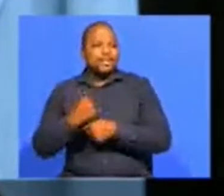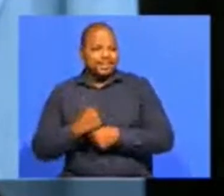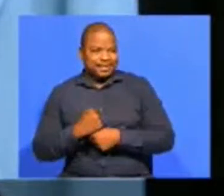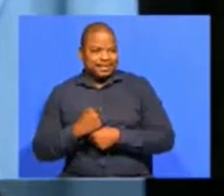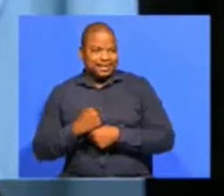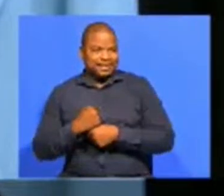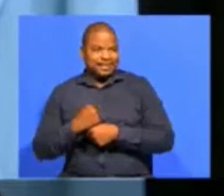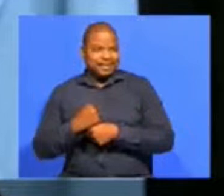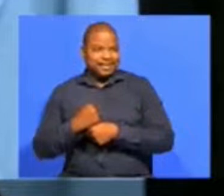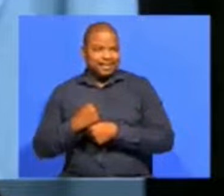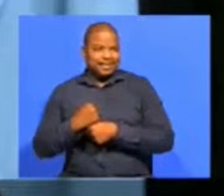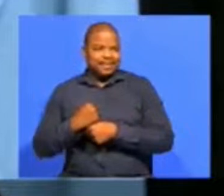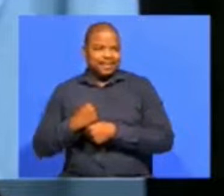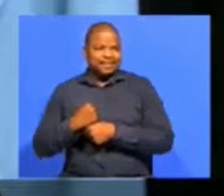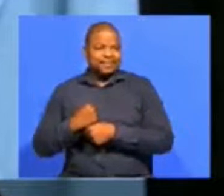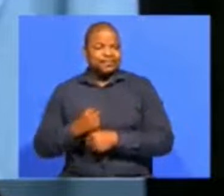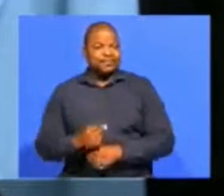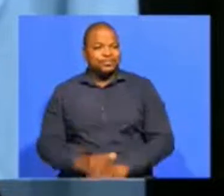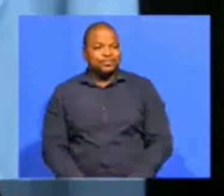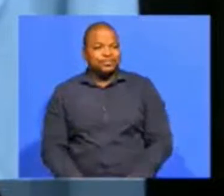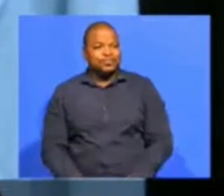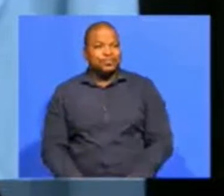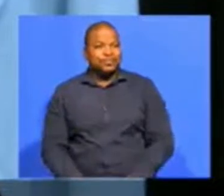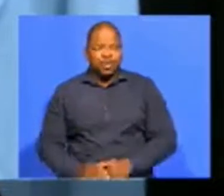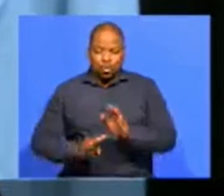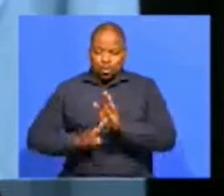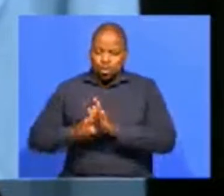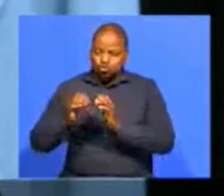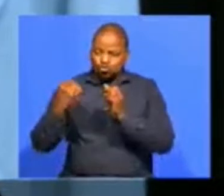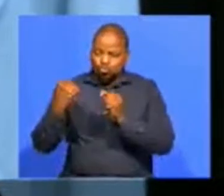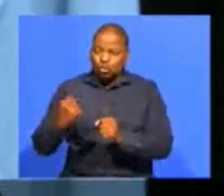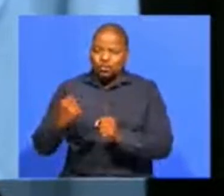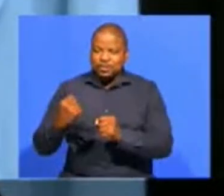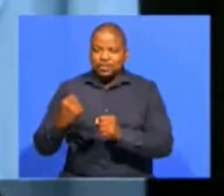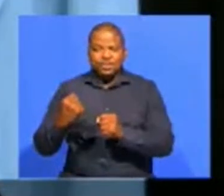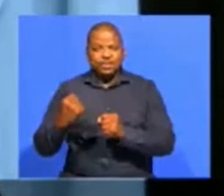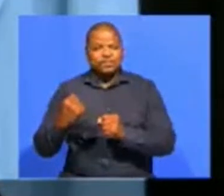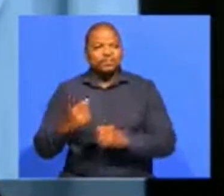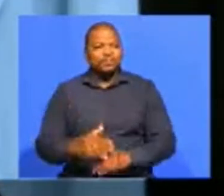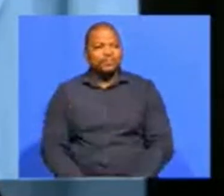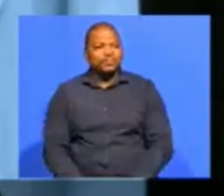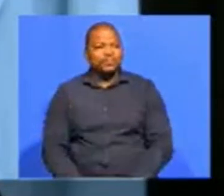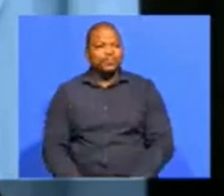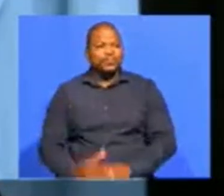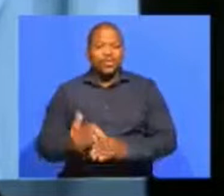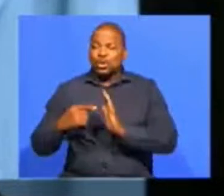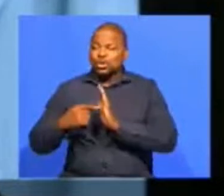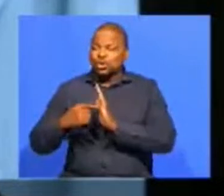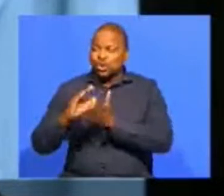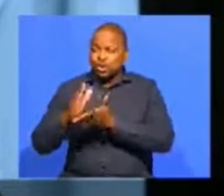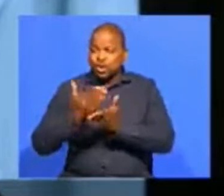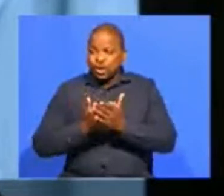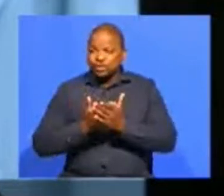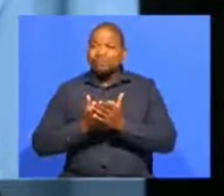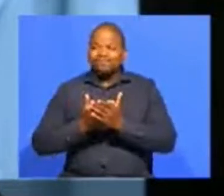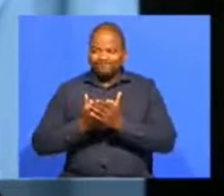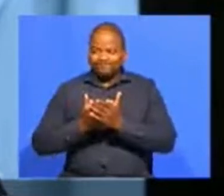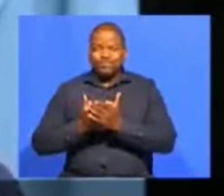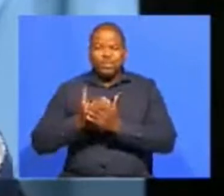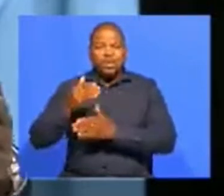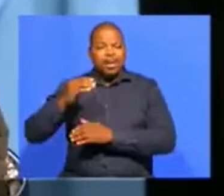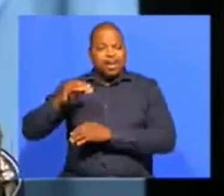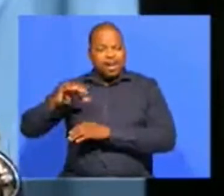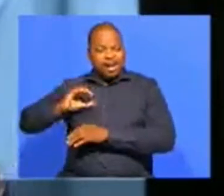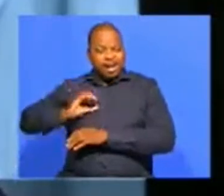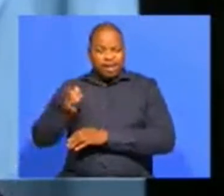like the mighty baobab, will grow strong and enduring. offering shade and shelter to